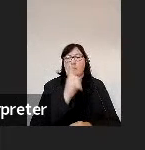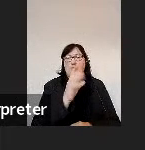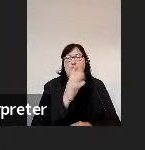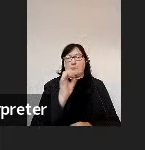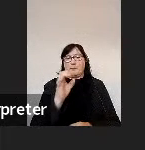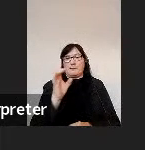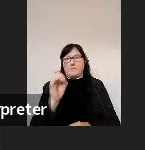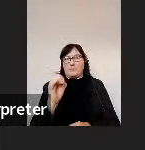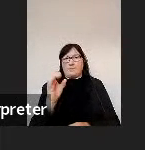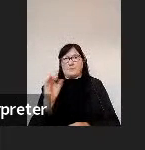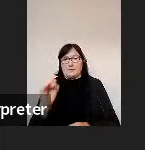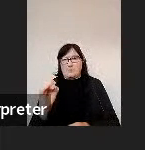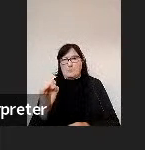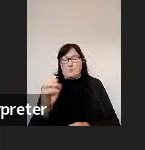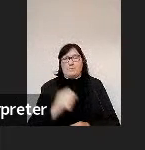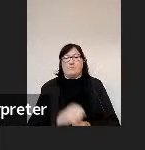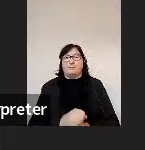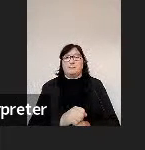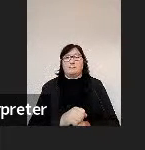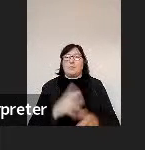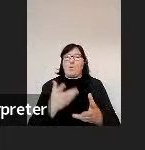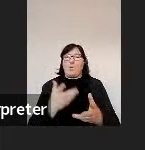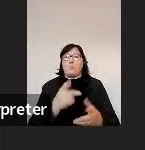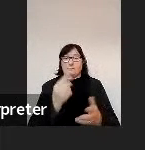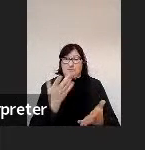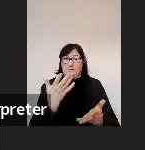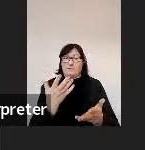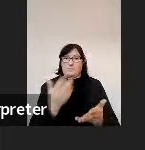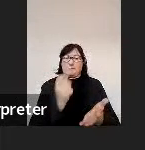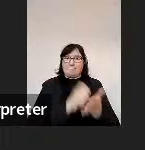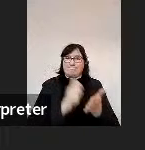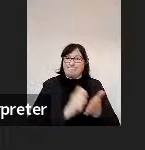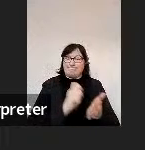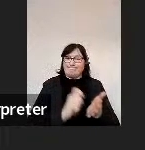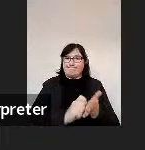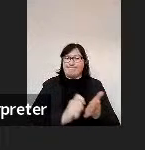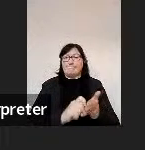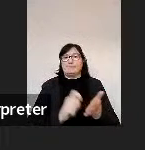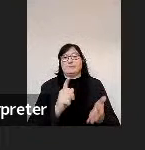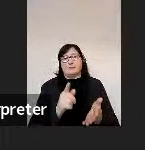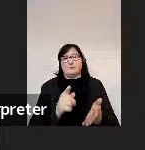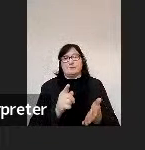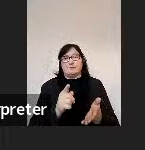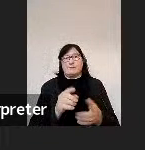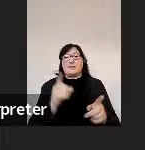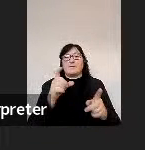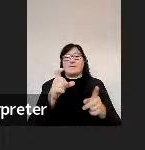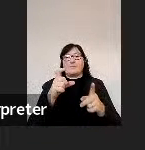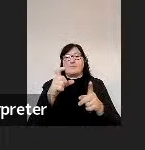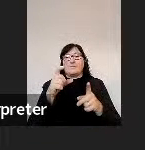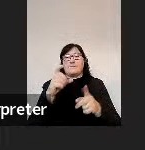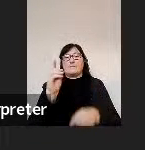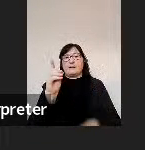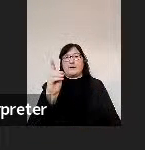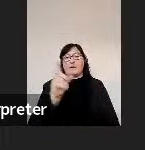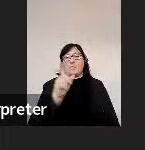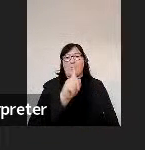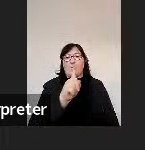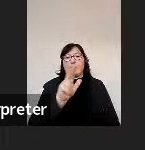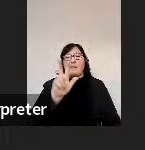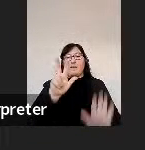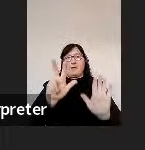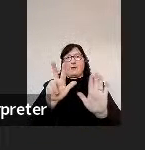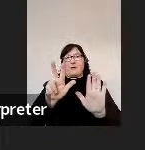that will have submitted manually through the BFE on DA185, please email your